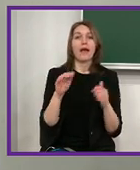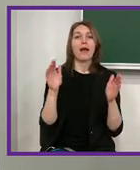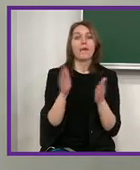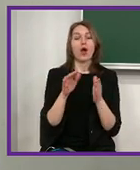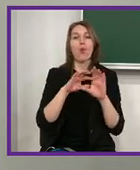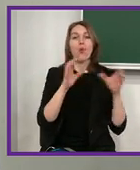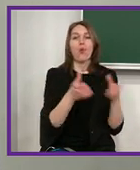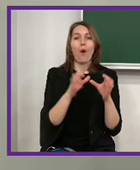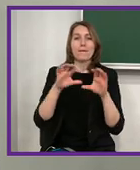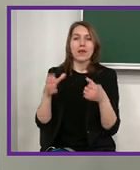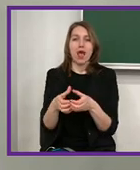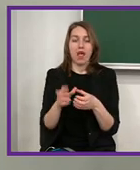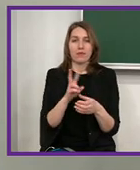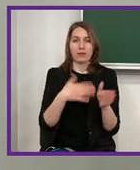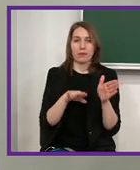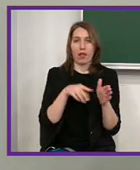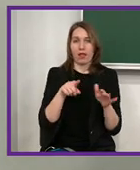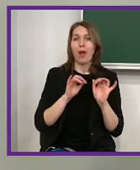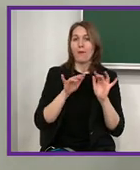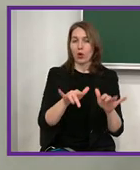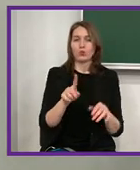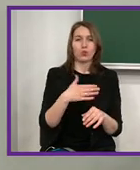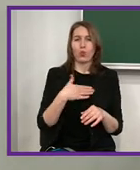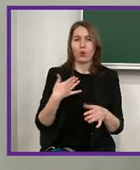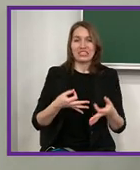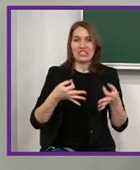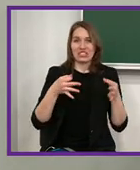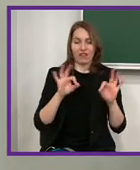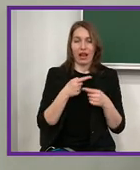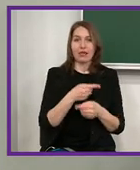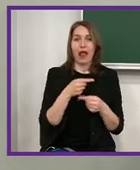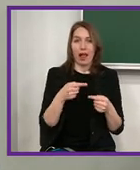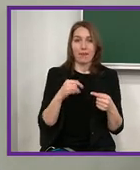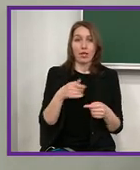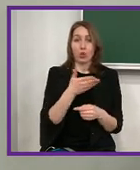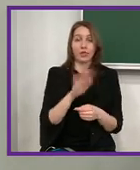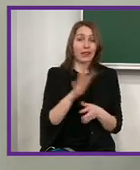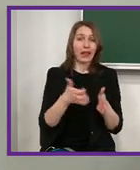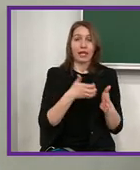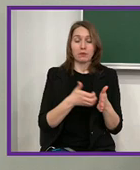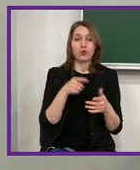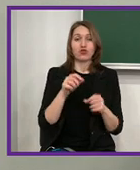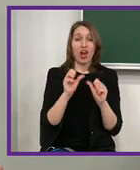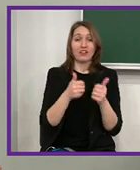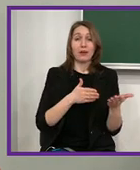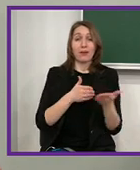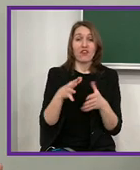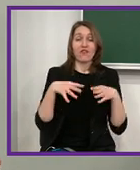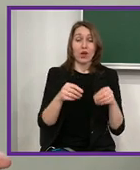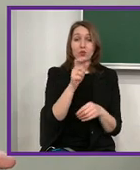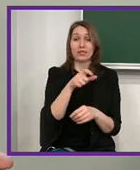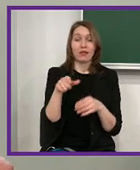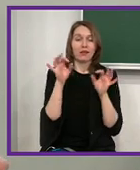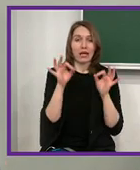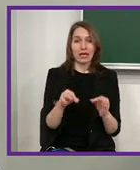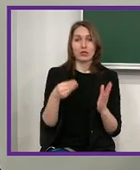really critical component here. If you're not using a rights-based approach when conducting a human rights impact assessment, you're not conducting a human rights impact assessment.